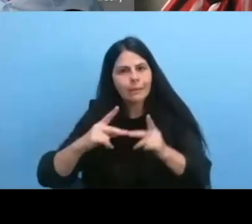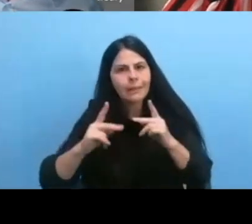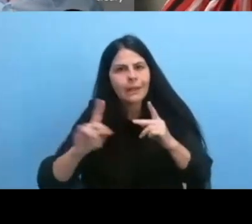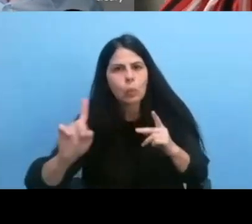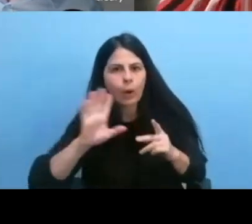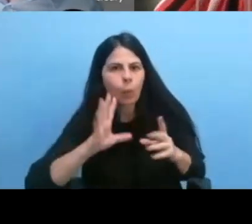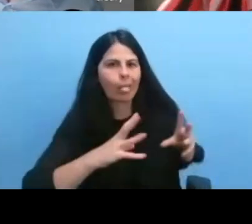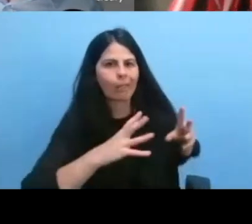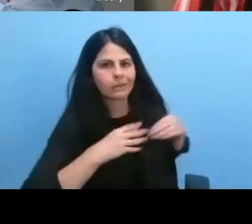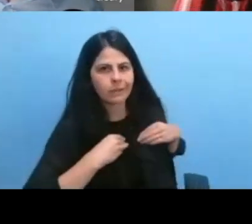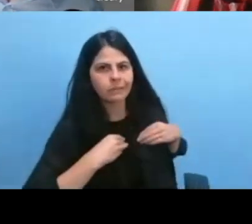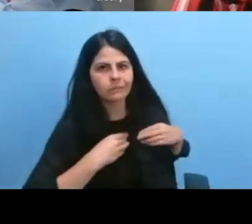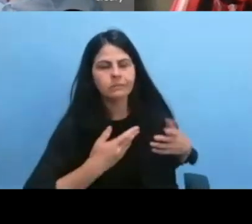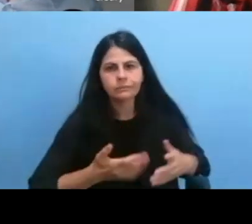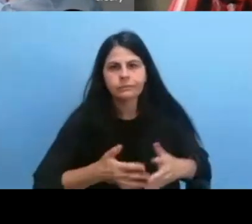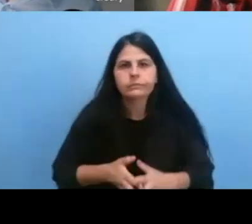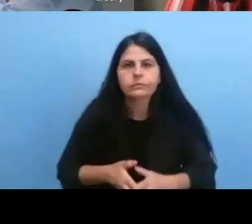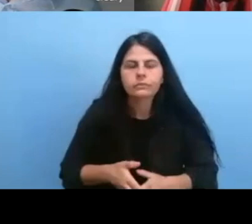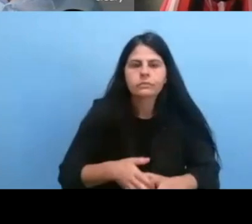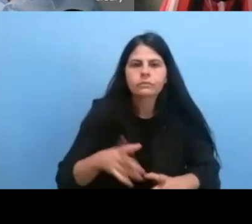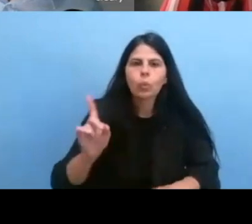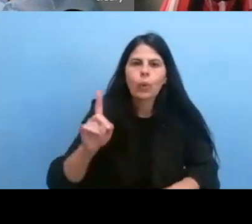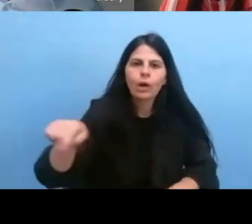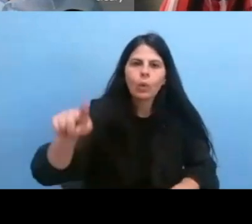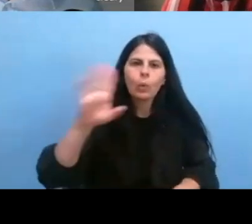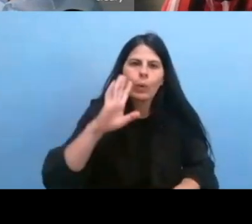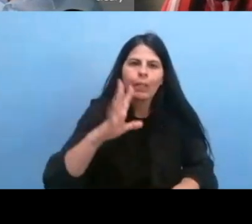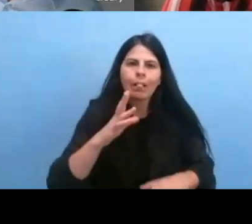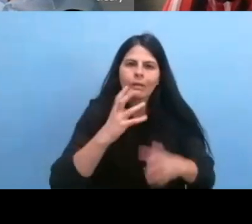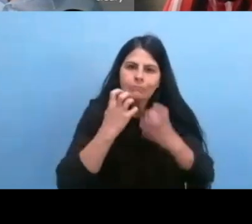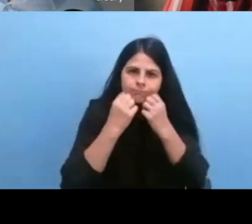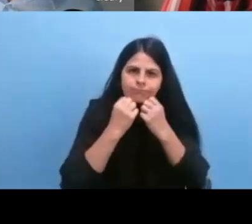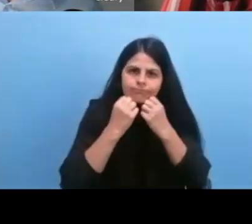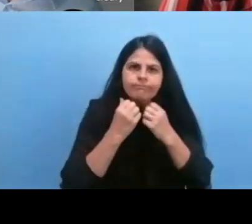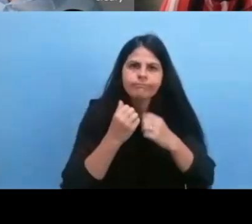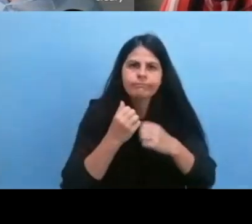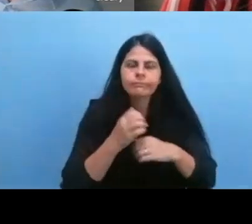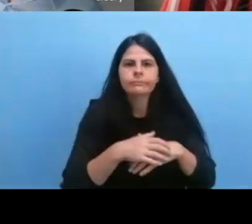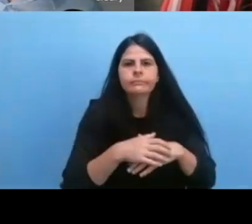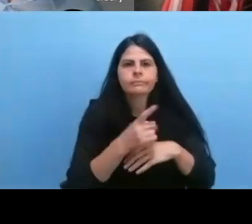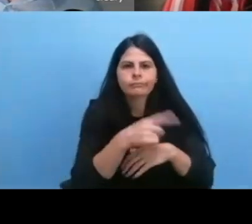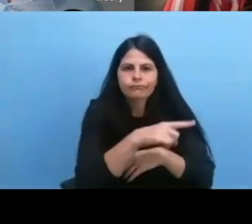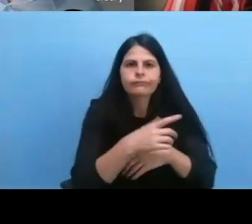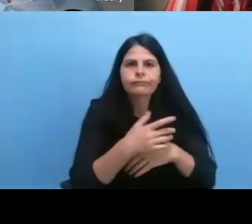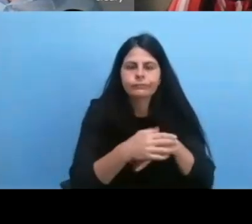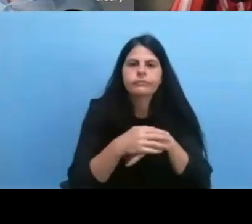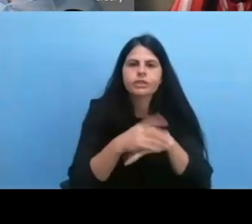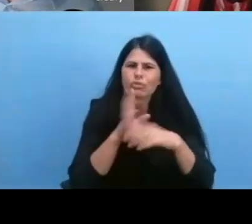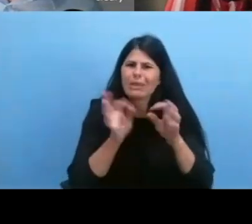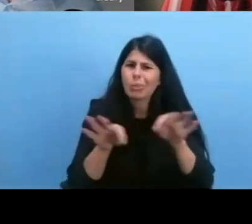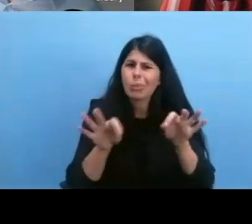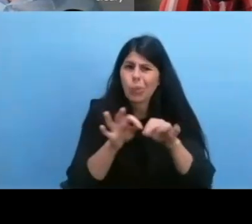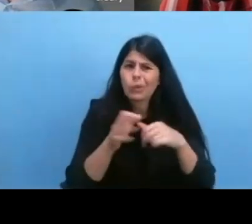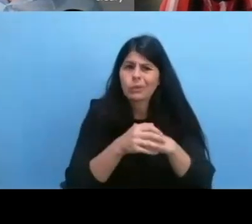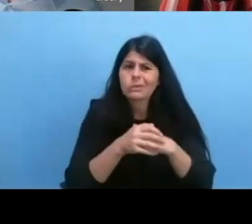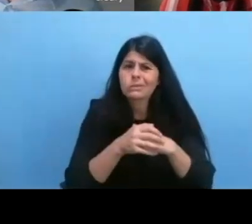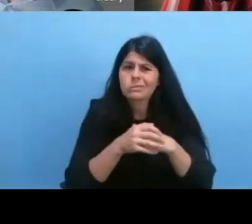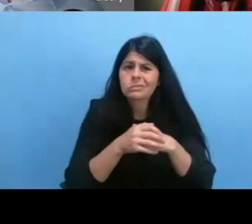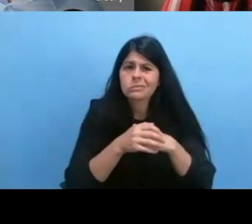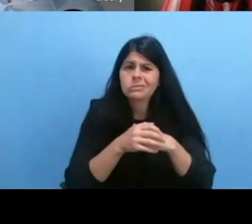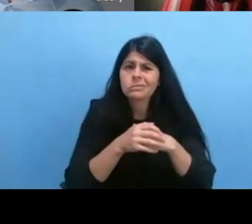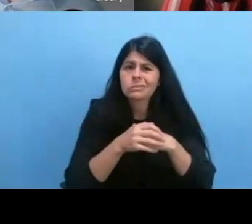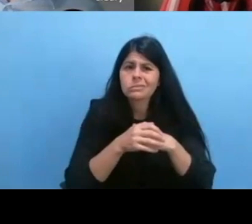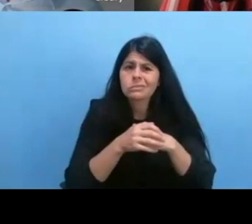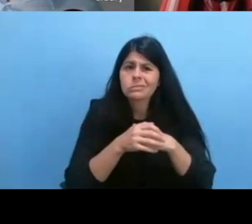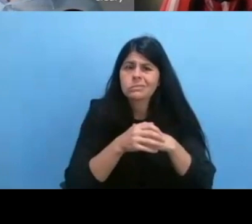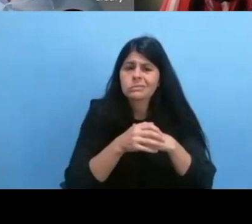be valued. And I think it's so important, because if you can find that